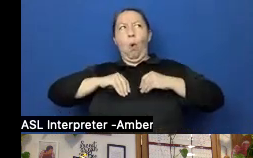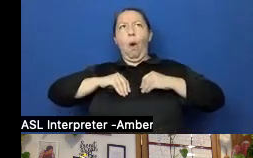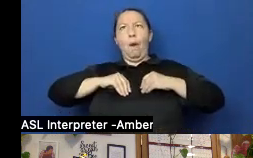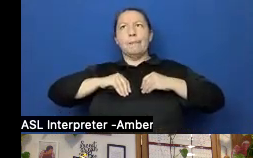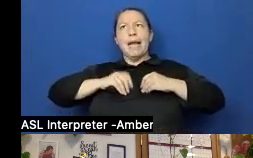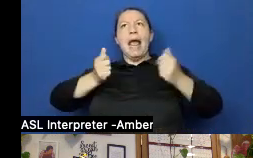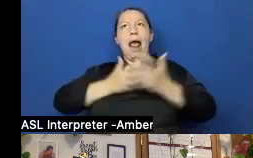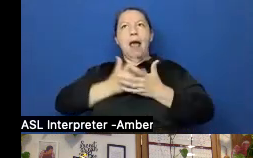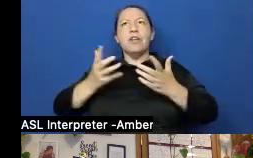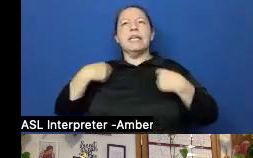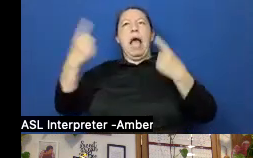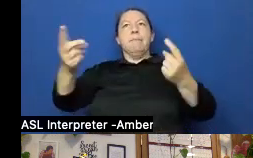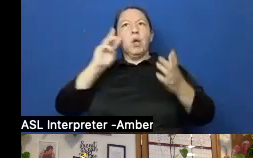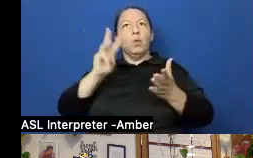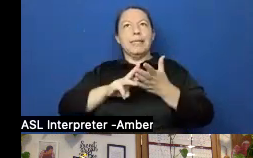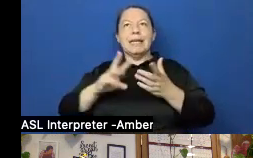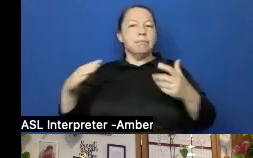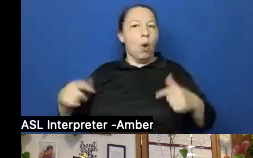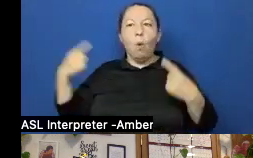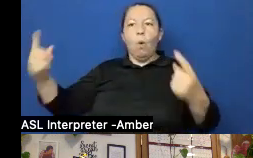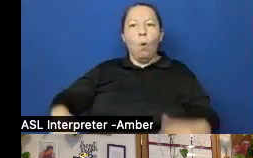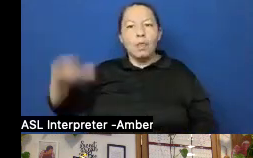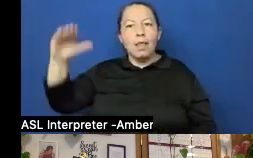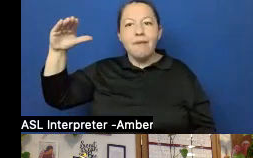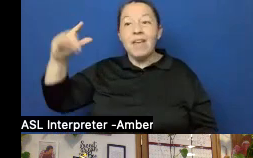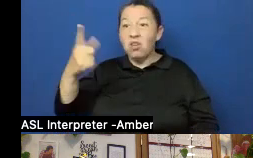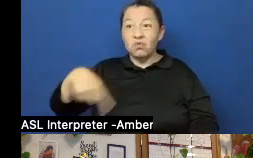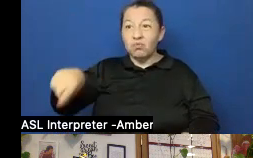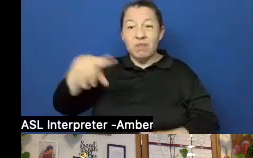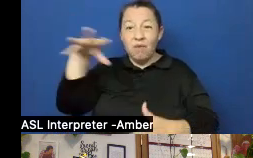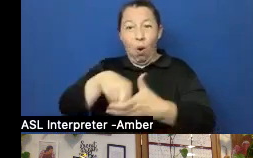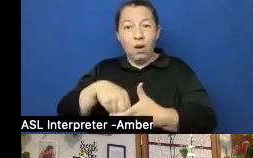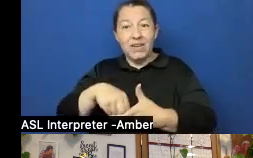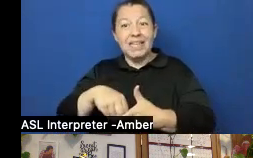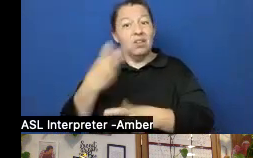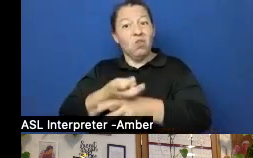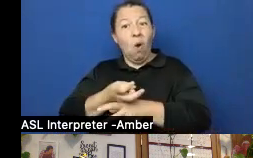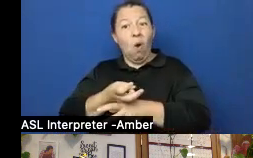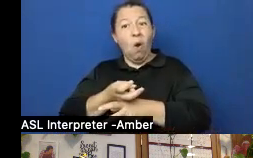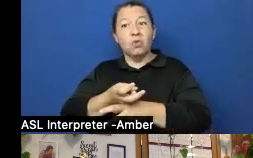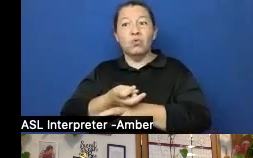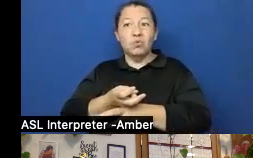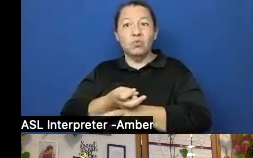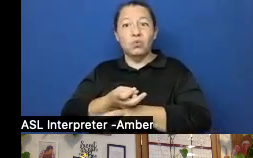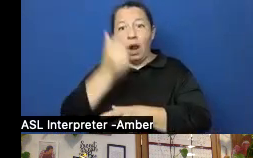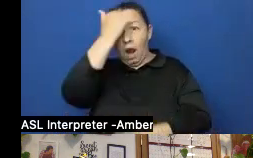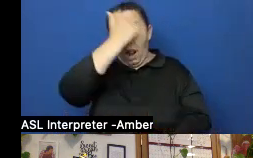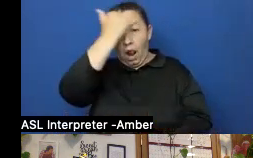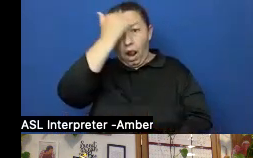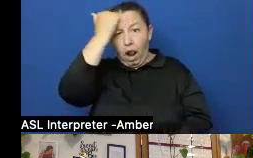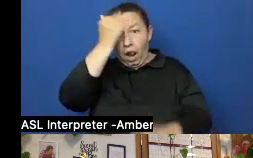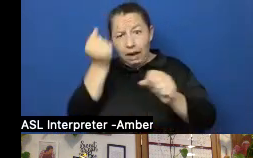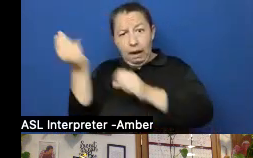you've been a part of it. So it's hard to unlearn different patterns of thinking